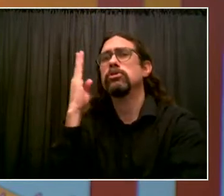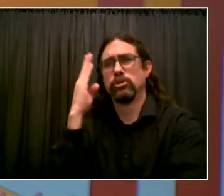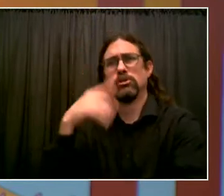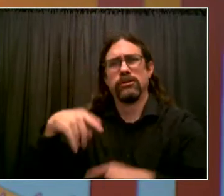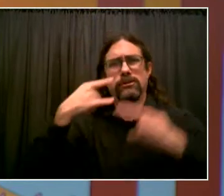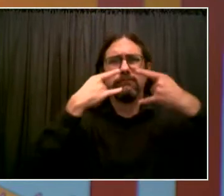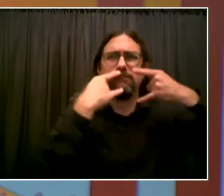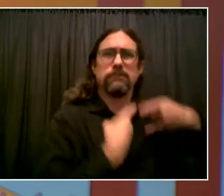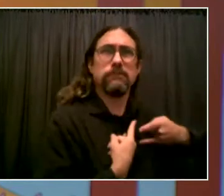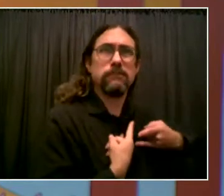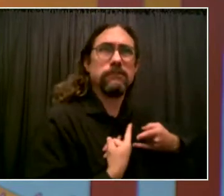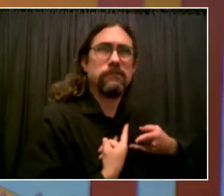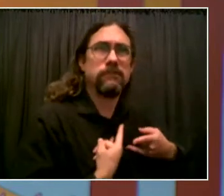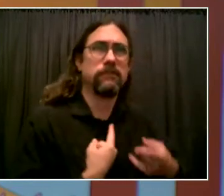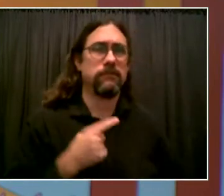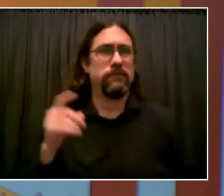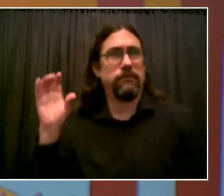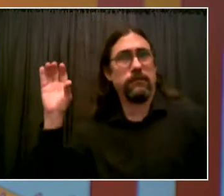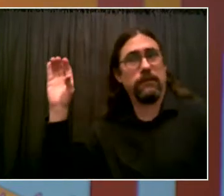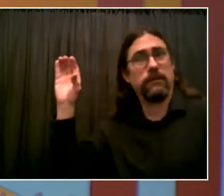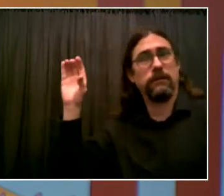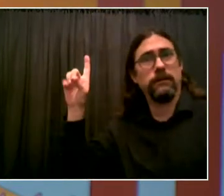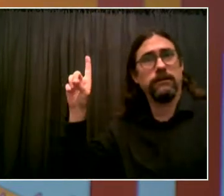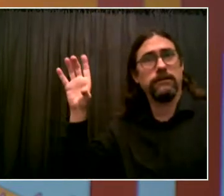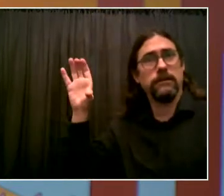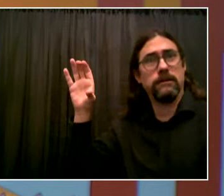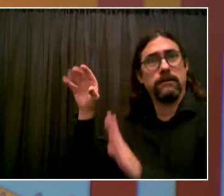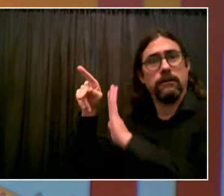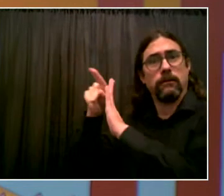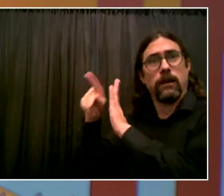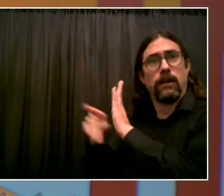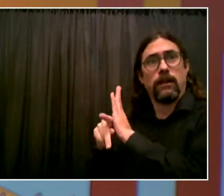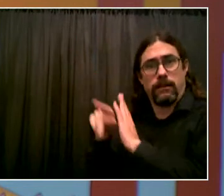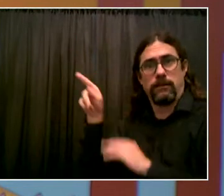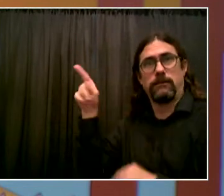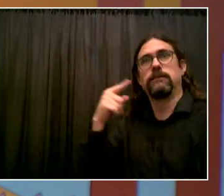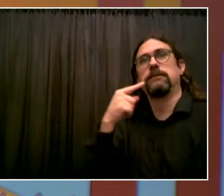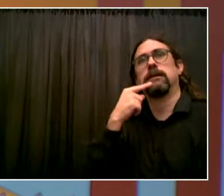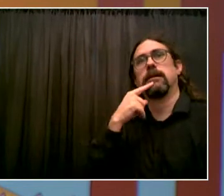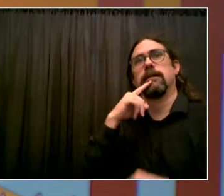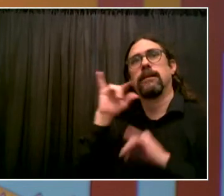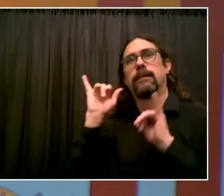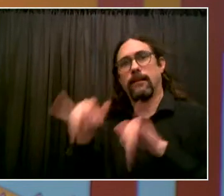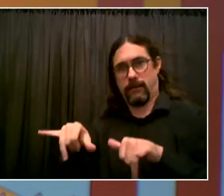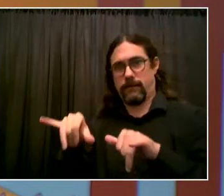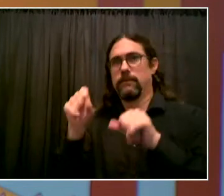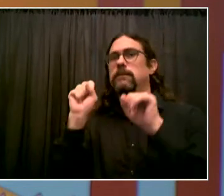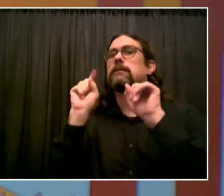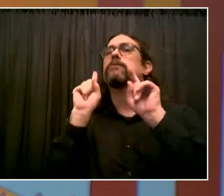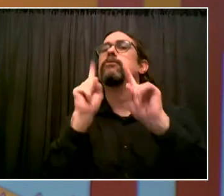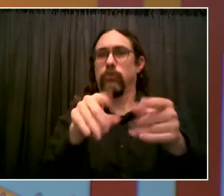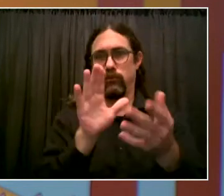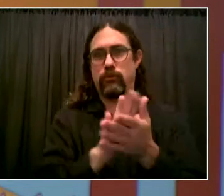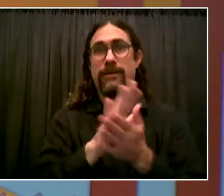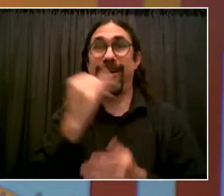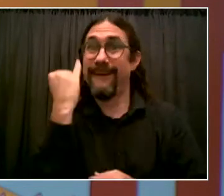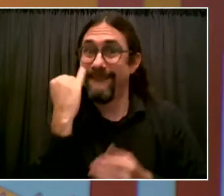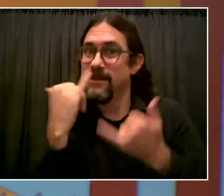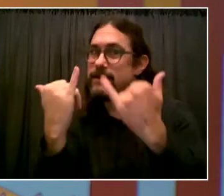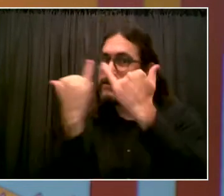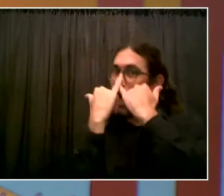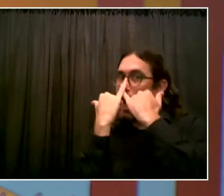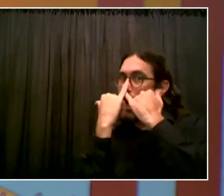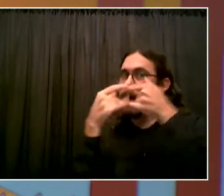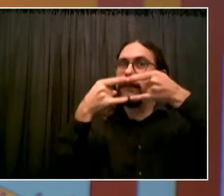masked. And it also raises the question of what kind of instruction are elementary school students who are quarantining going to get. It seems